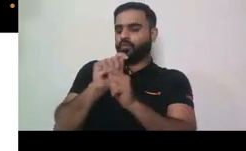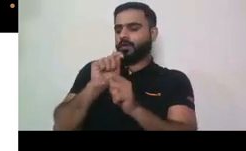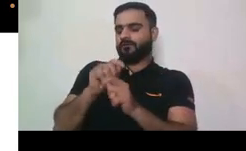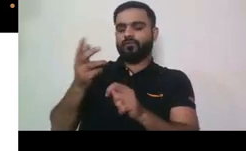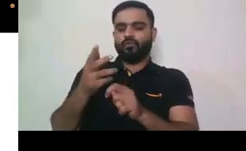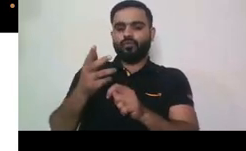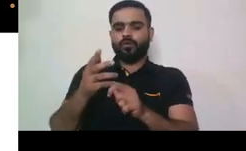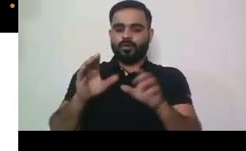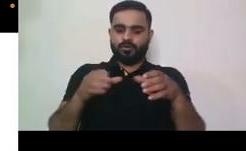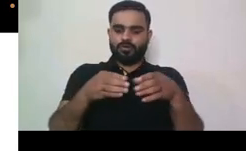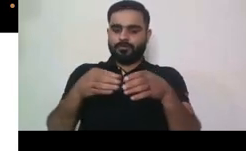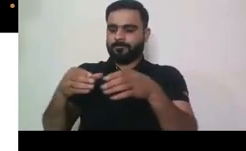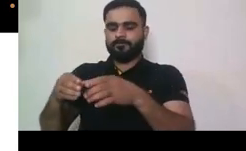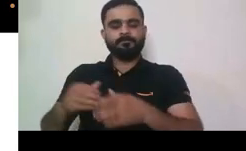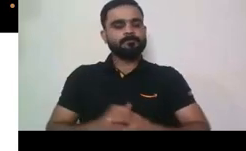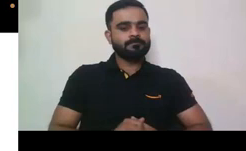in our group,